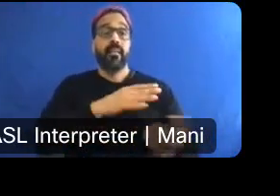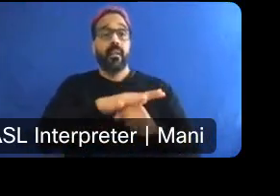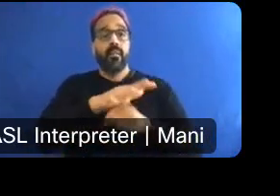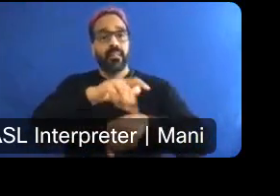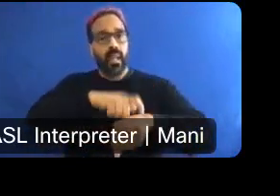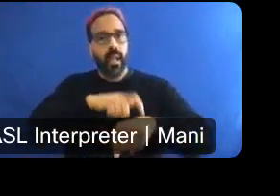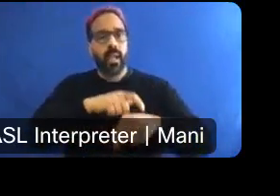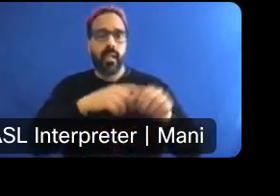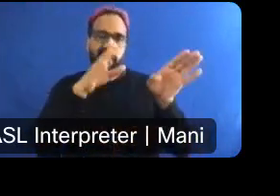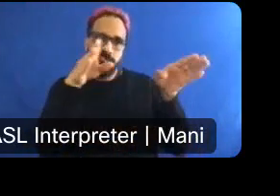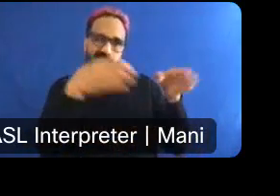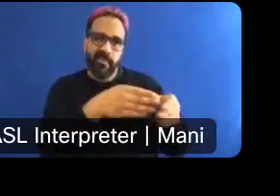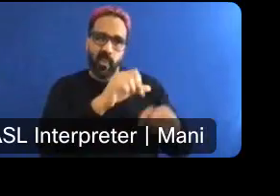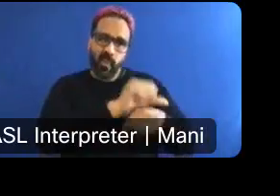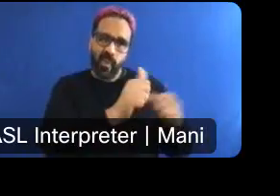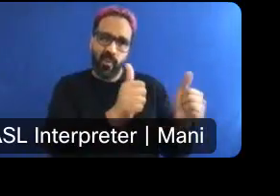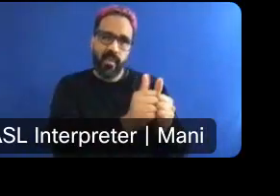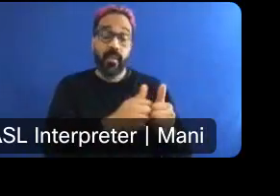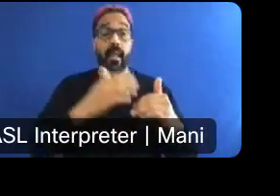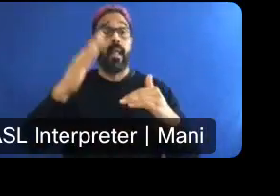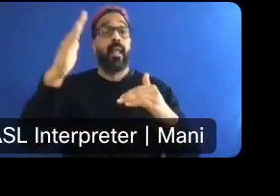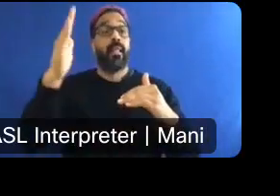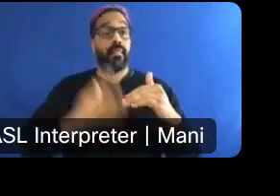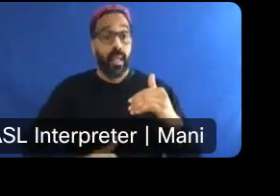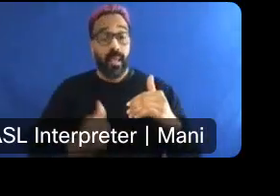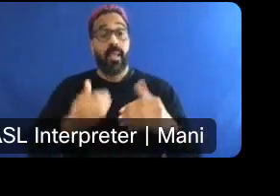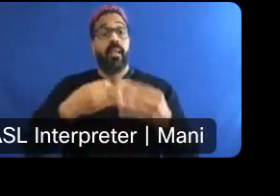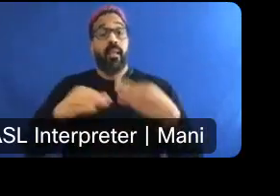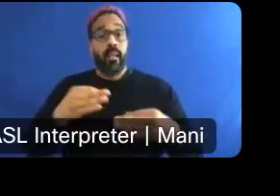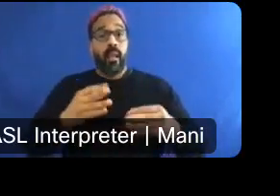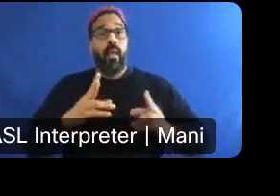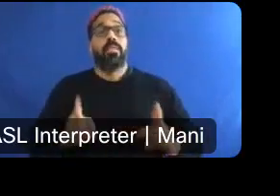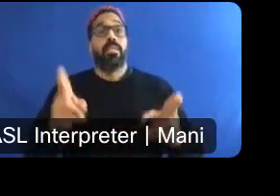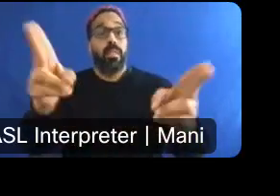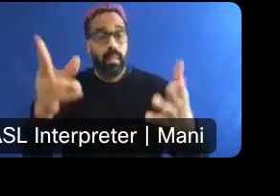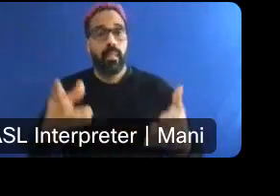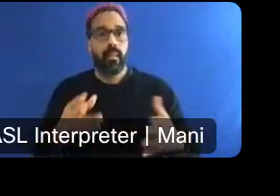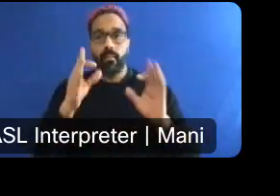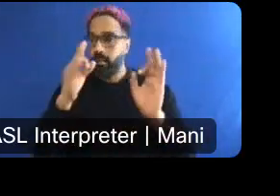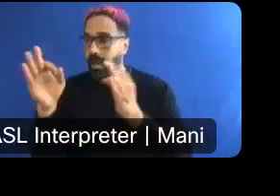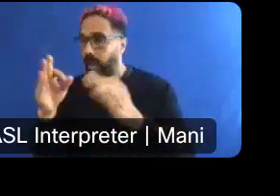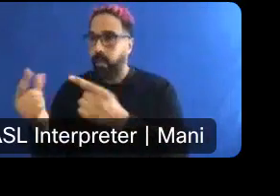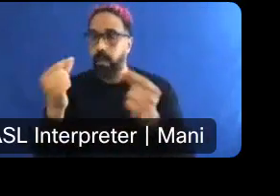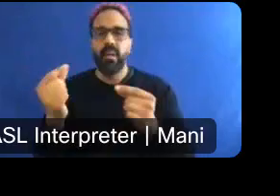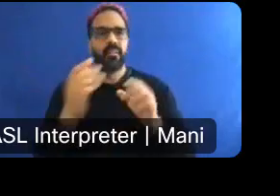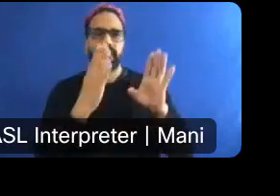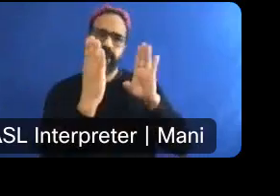survivors rather than being rushed or distracted. Yeah.